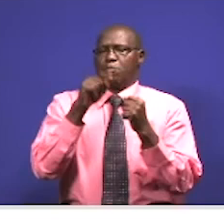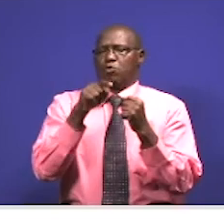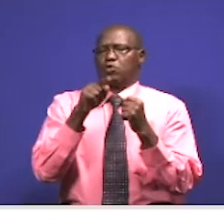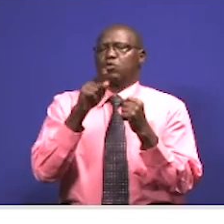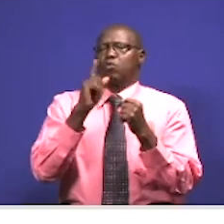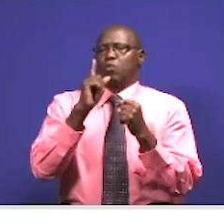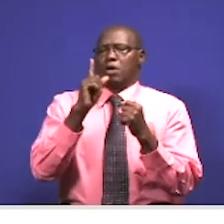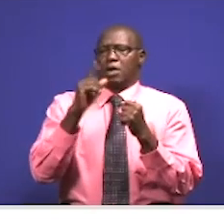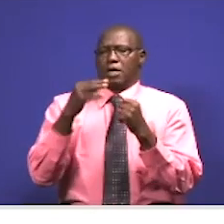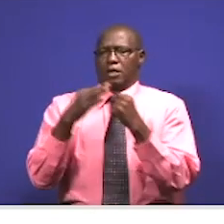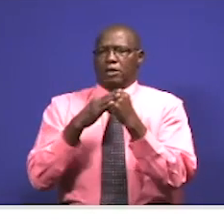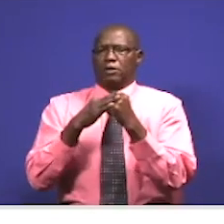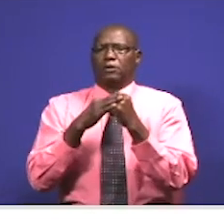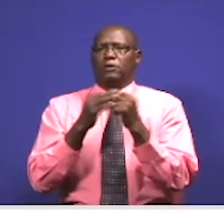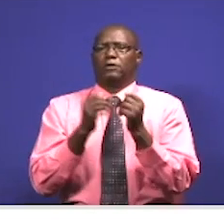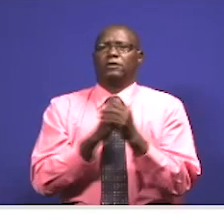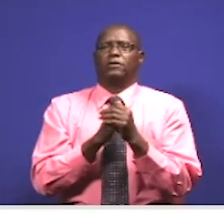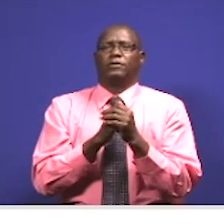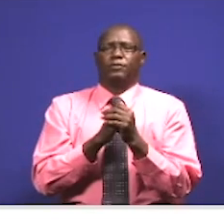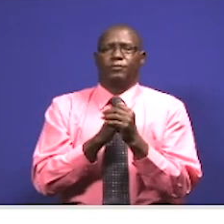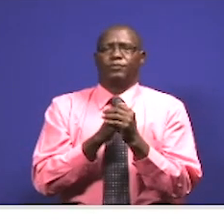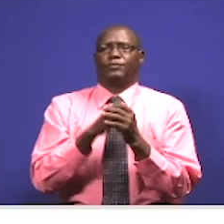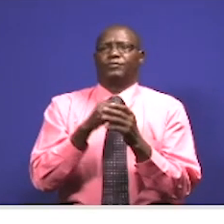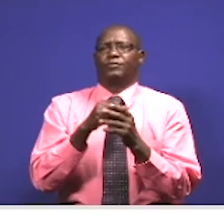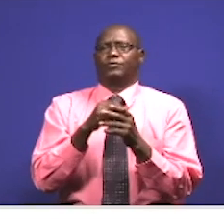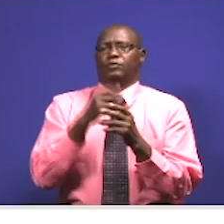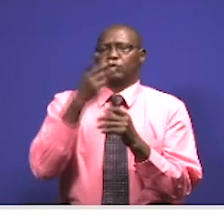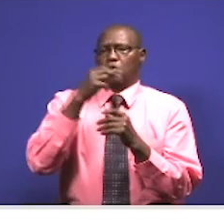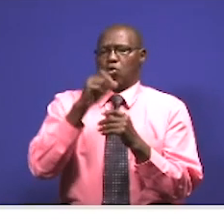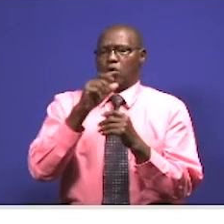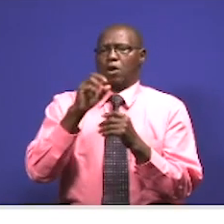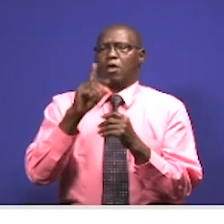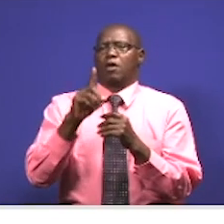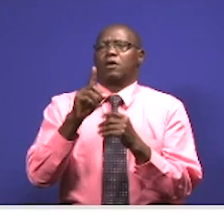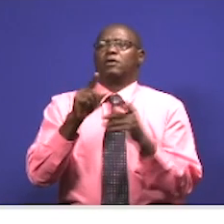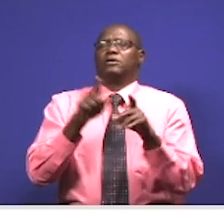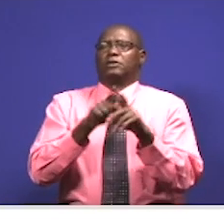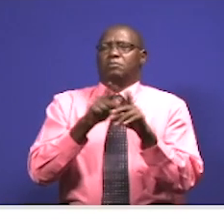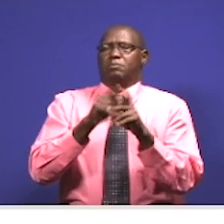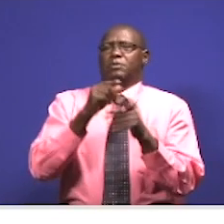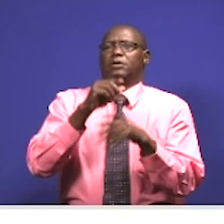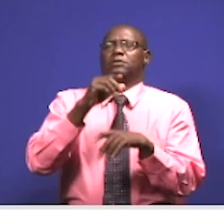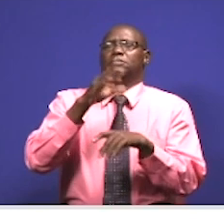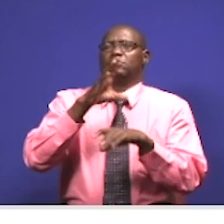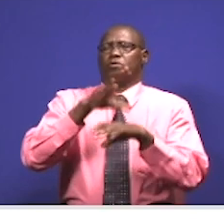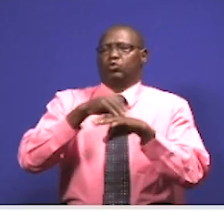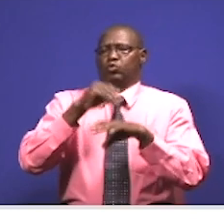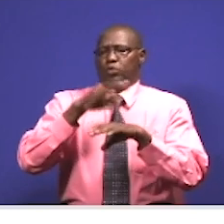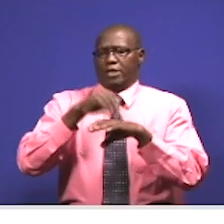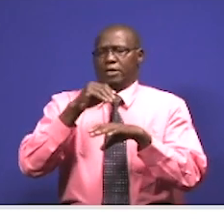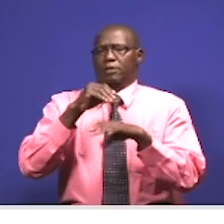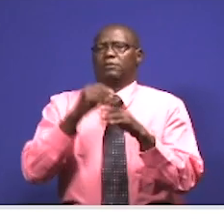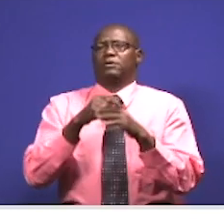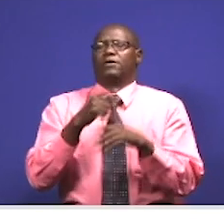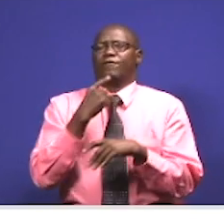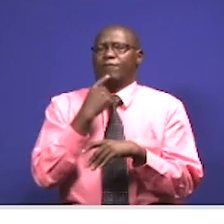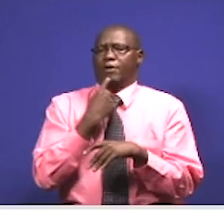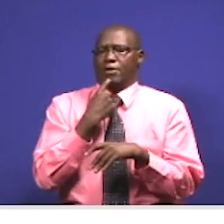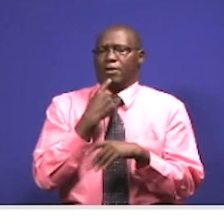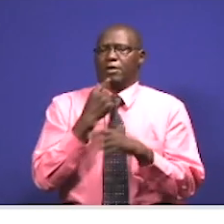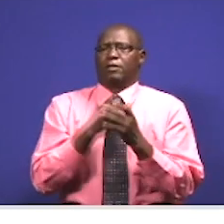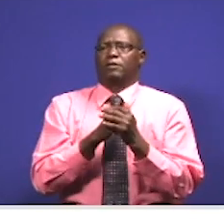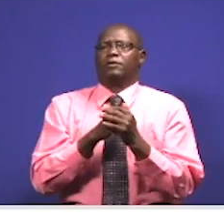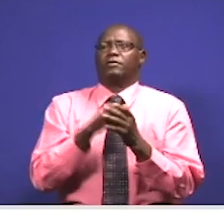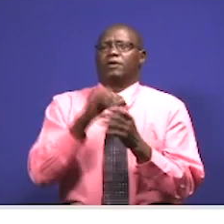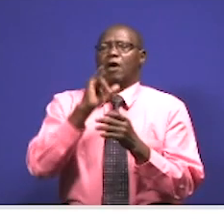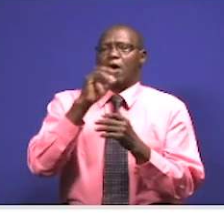Ireland is second with a score of 89.91, followed by Denmark, Sweden, and Finland. Ireland is second with a